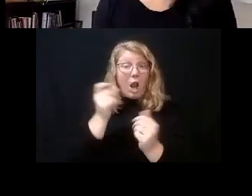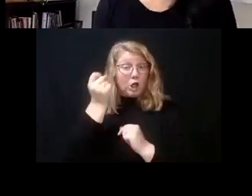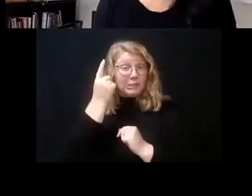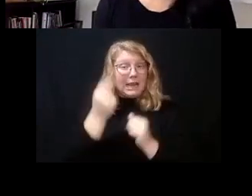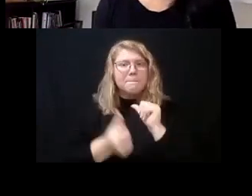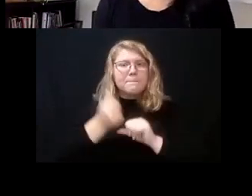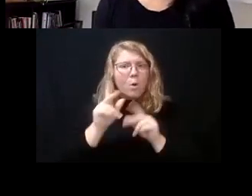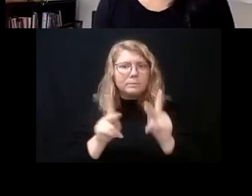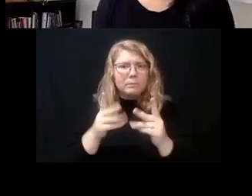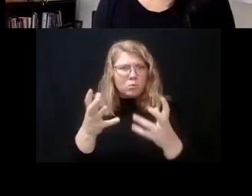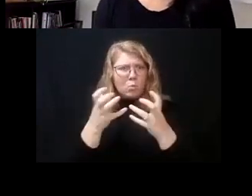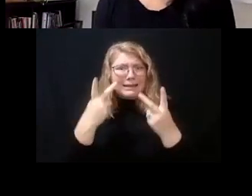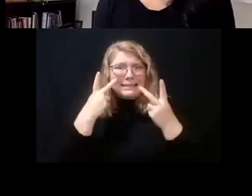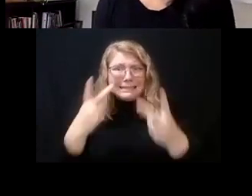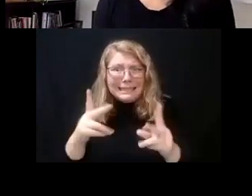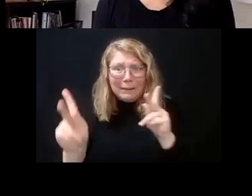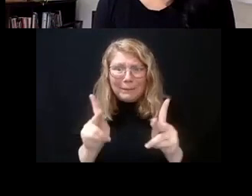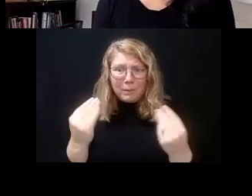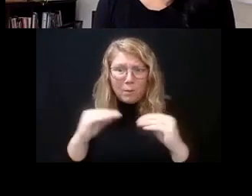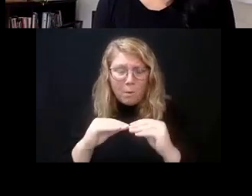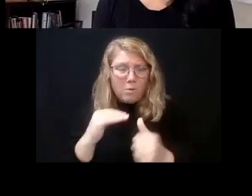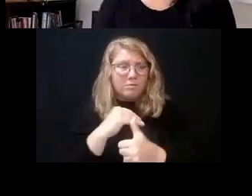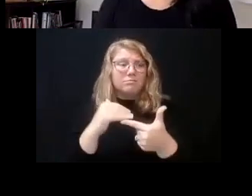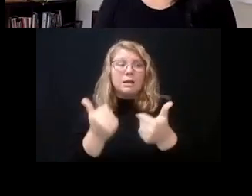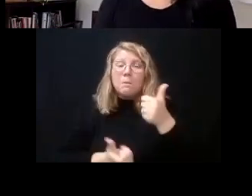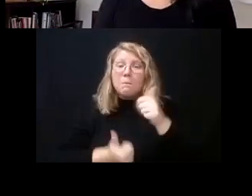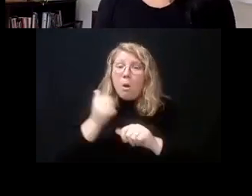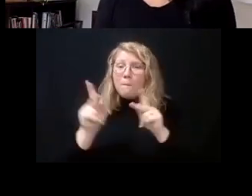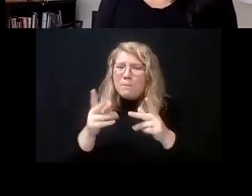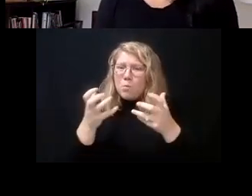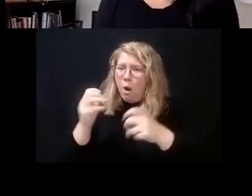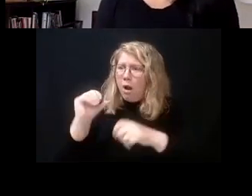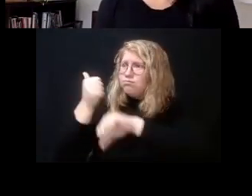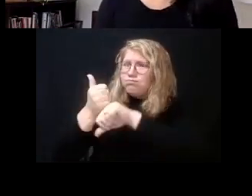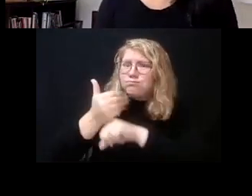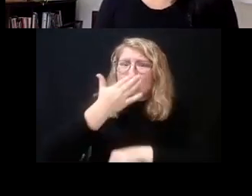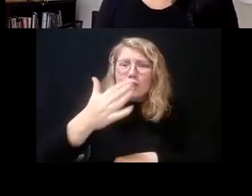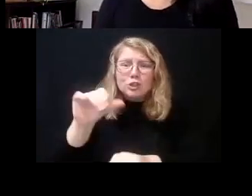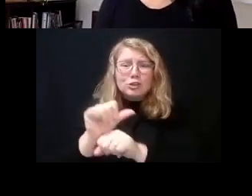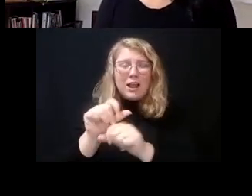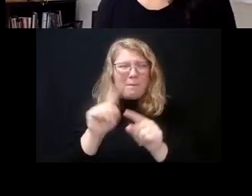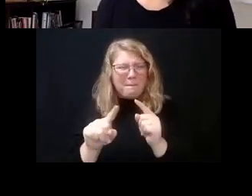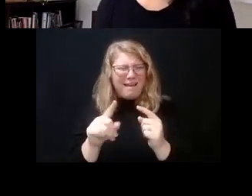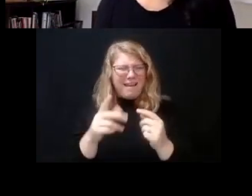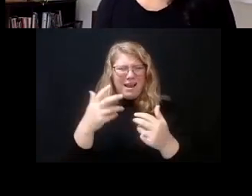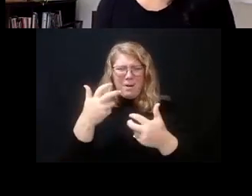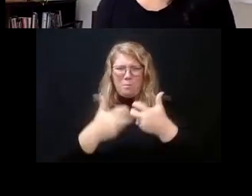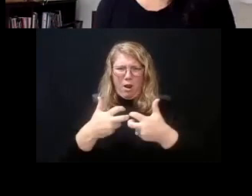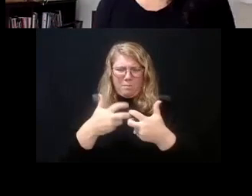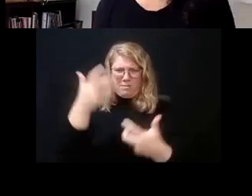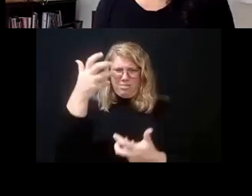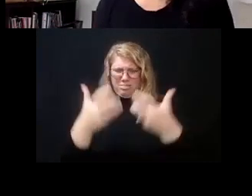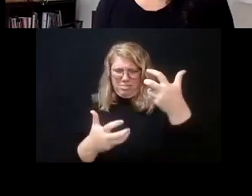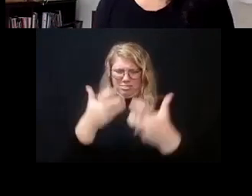pay people more and most organizations want to create good jobs, but there's a kind of puzzle that we haven't been able to crack yet